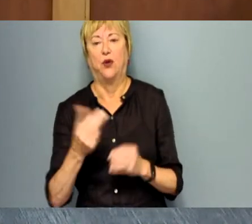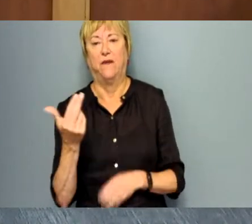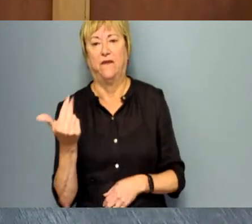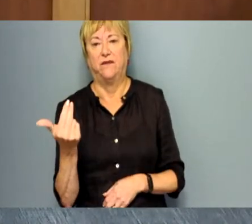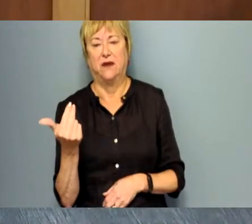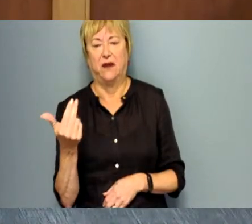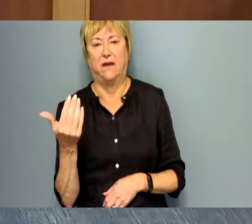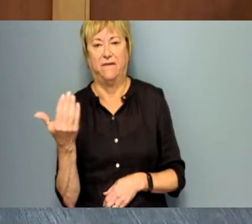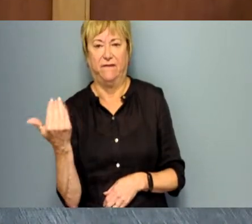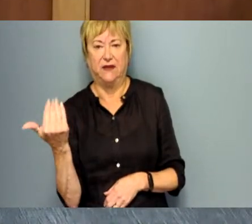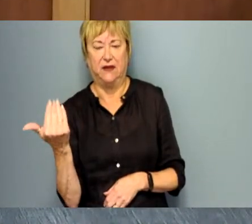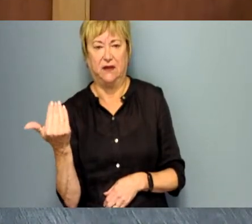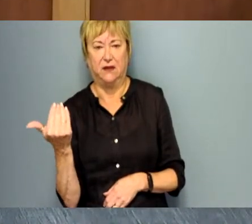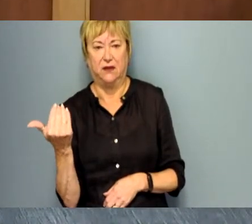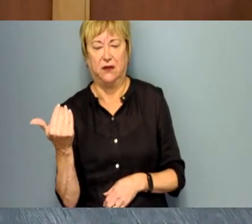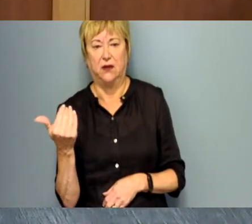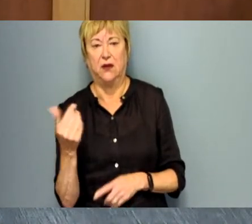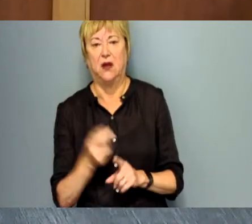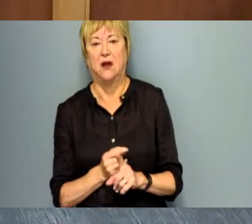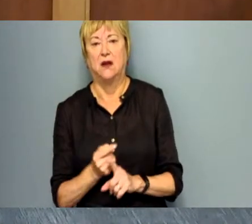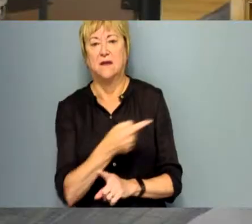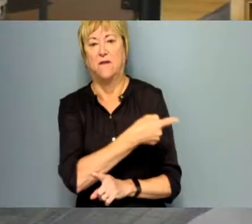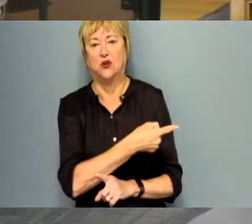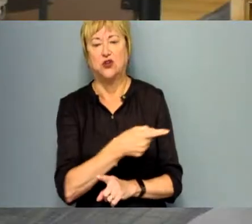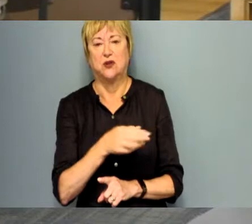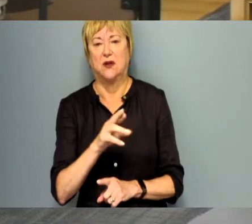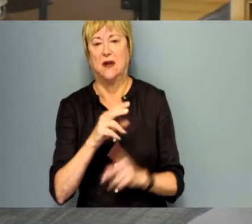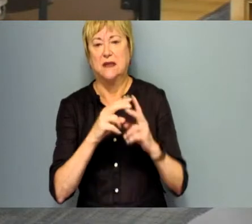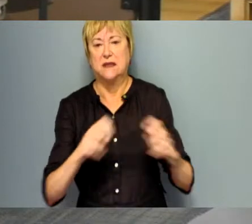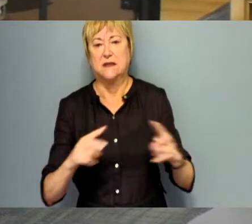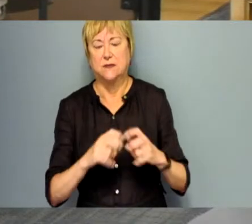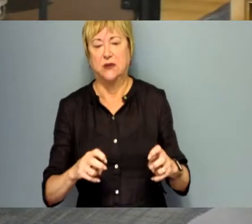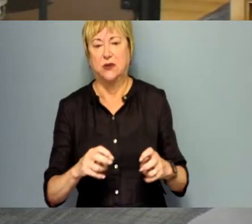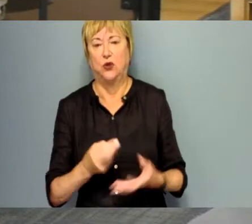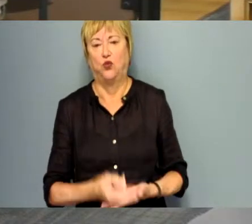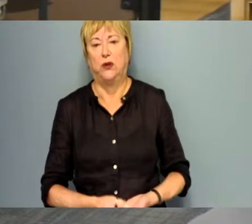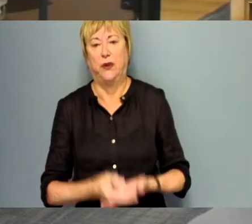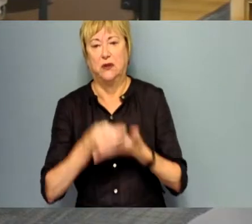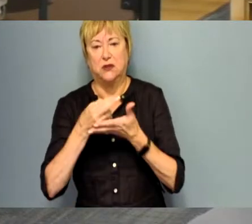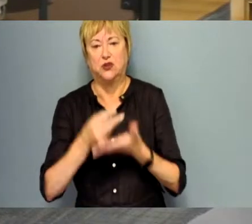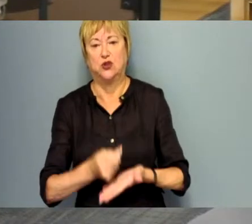diversion assessment rehabilitation and treatment project,